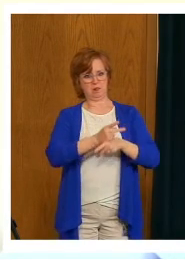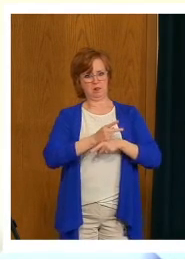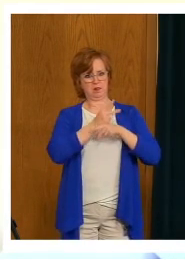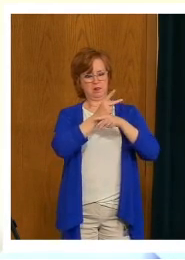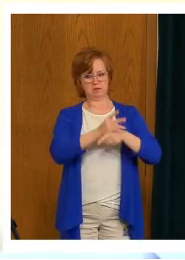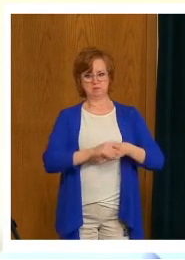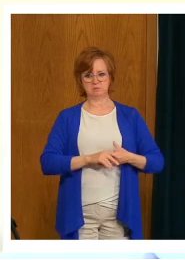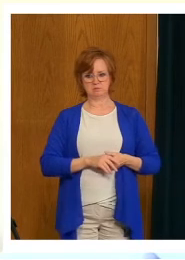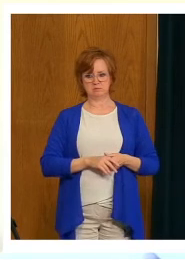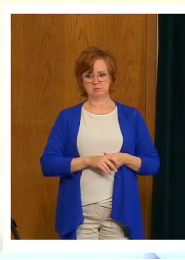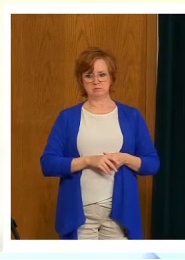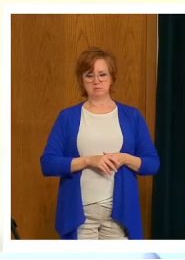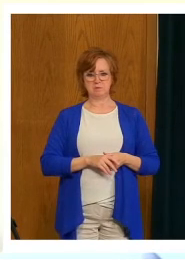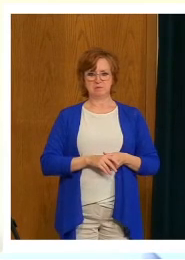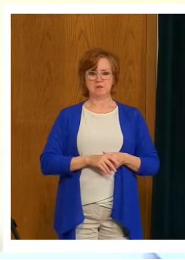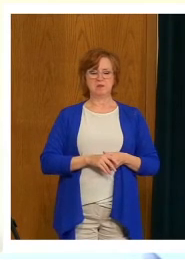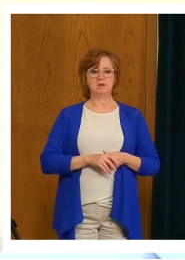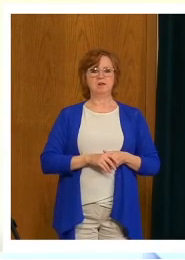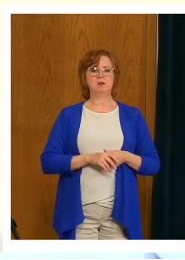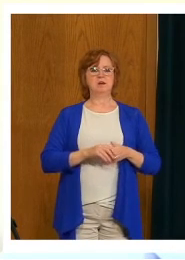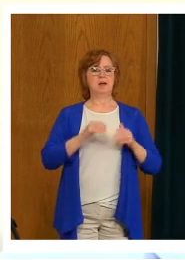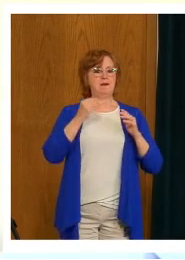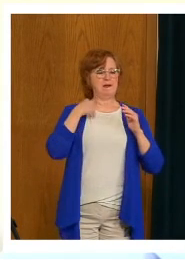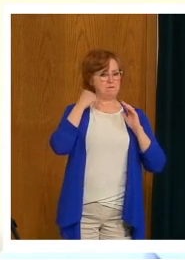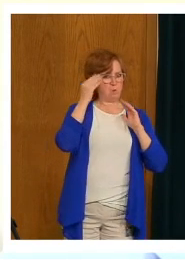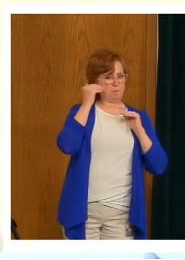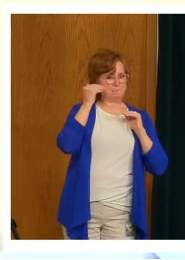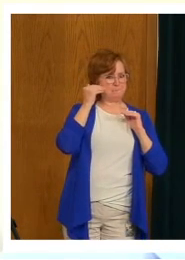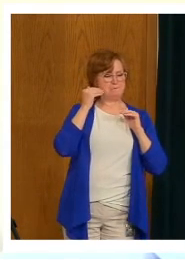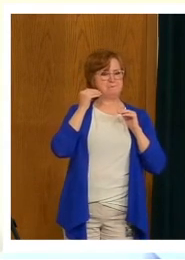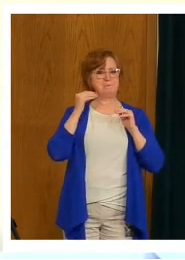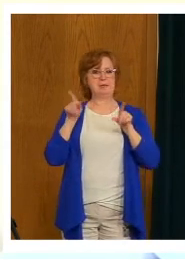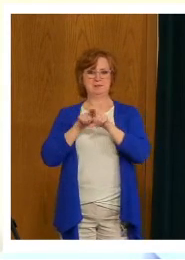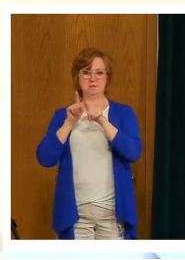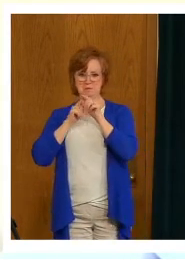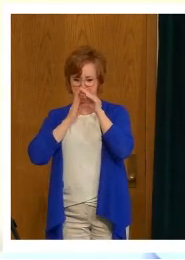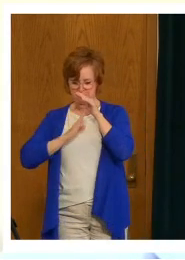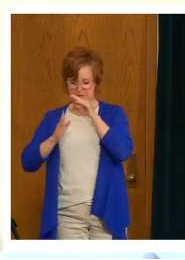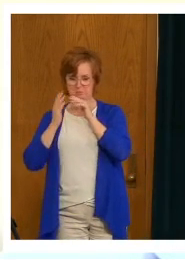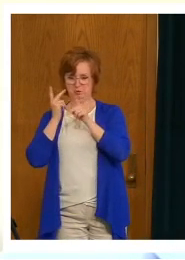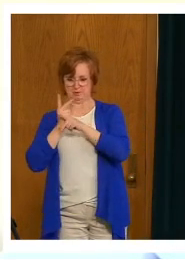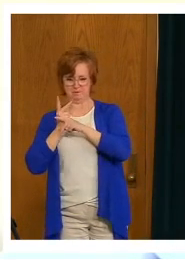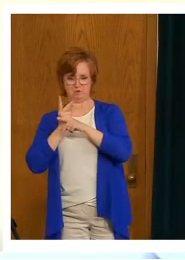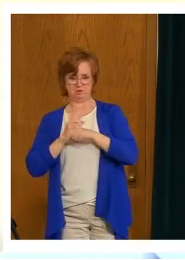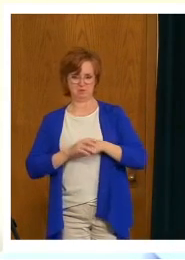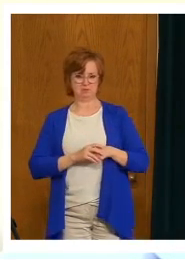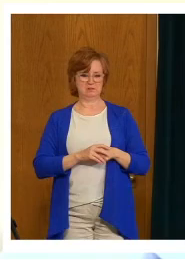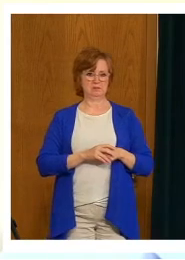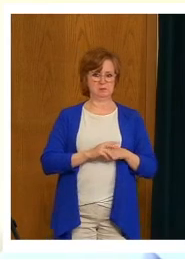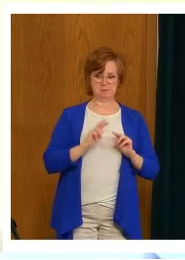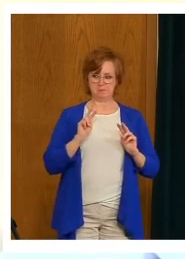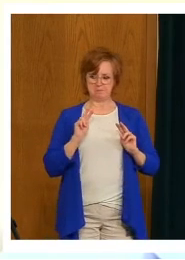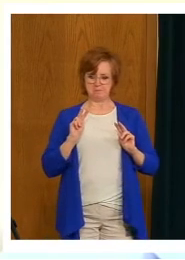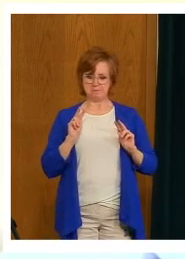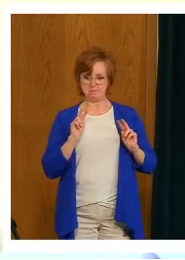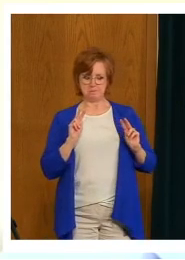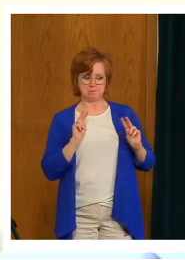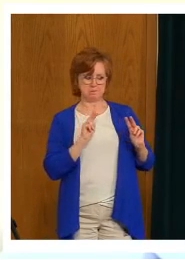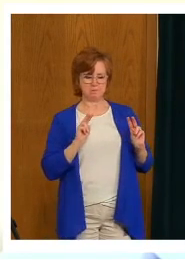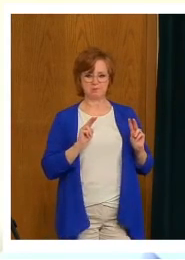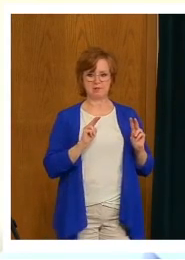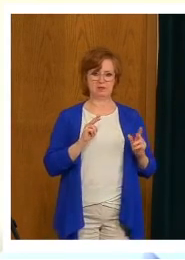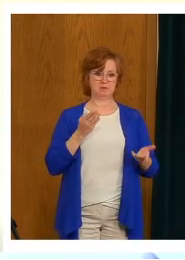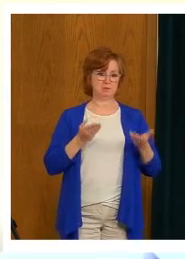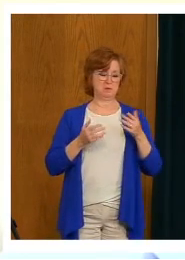So we should be hopeful and optimistic, but also humble and cautious because, if something else comes up in terms of a new